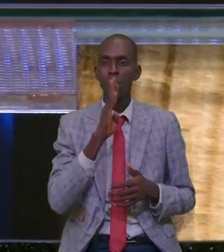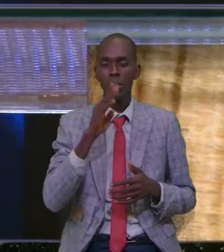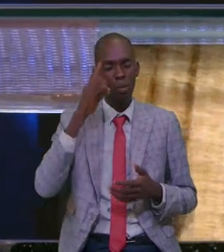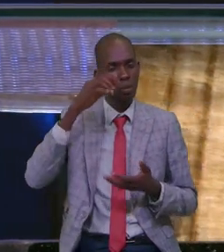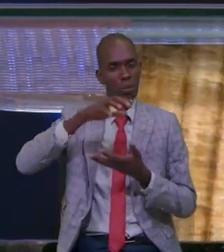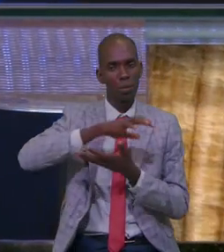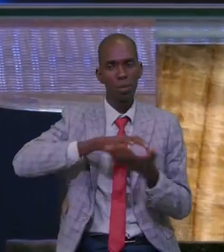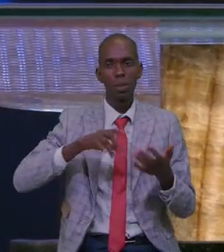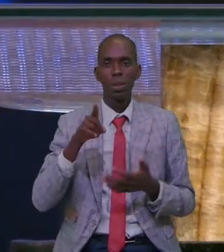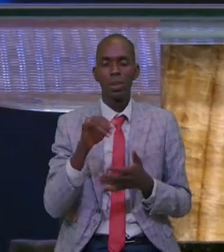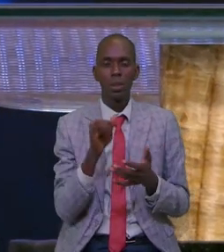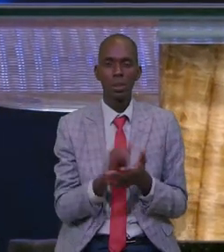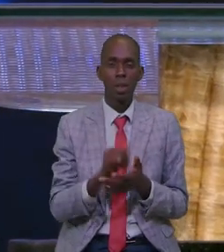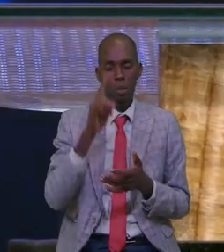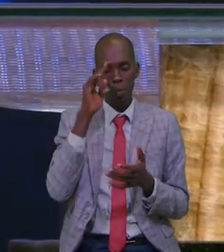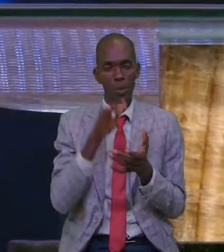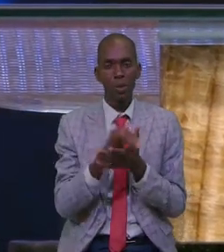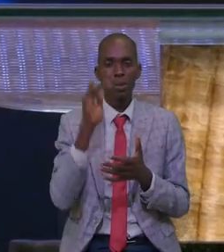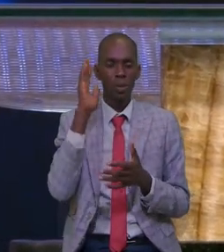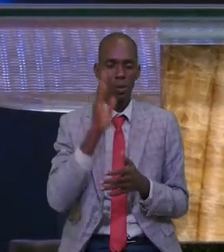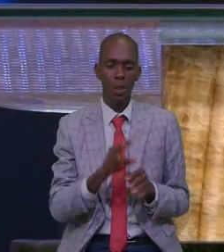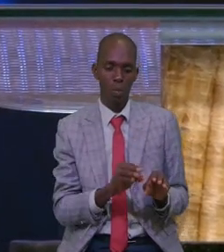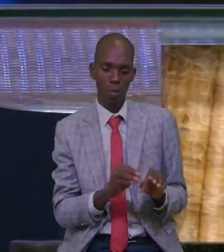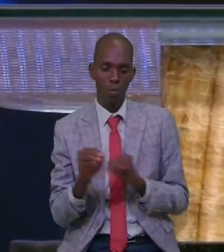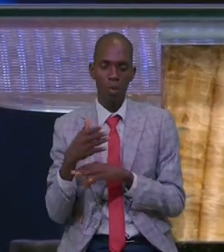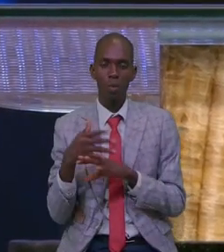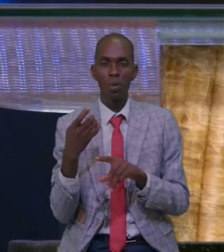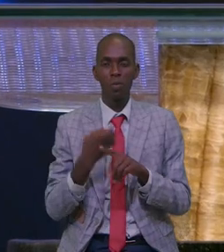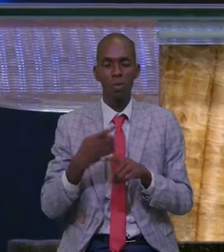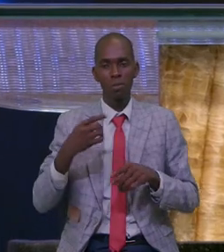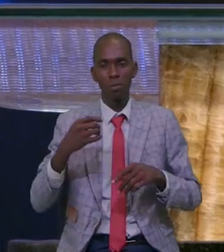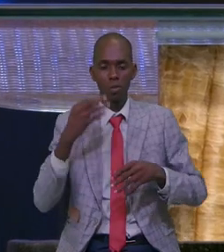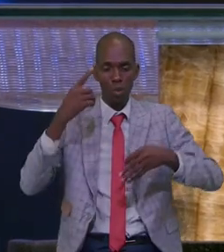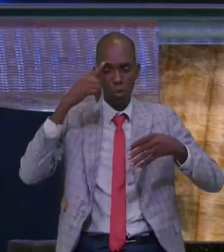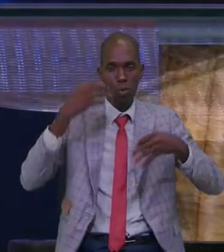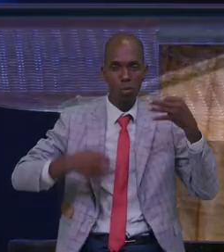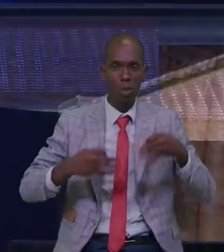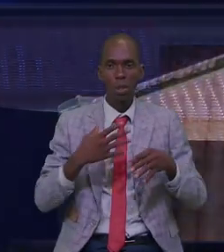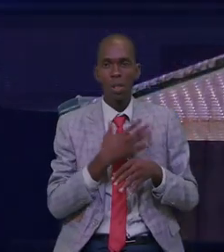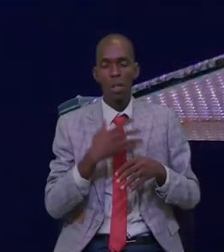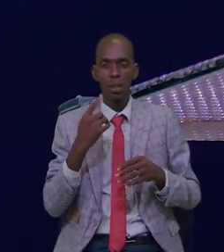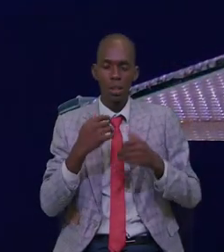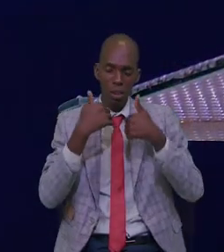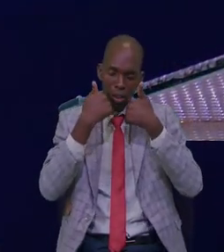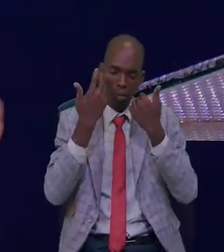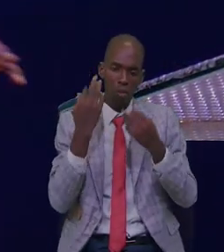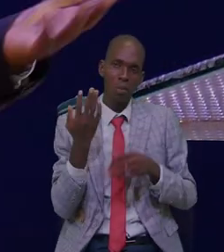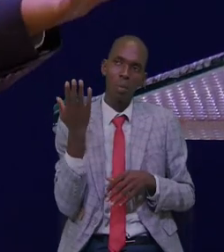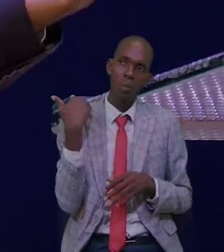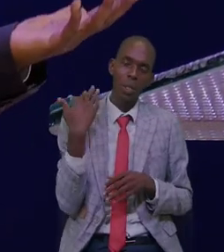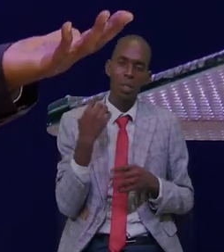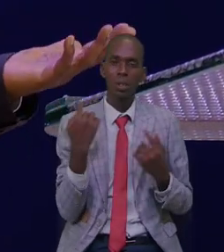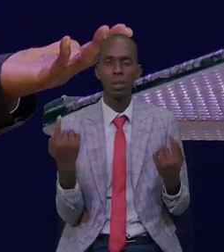pass away from judgment and the shame of his past sin and the shame of his past life and